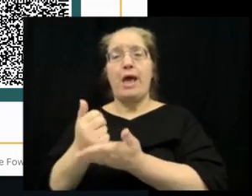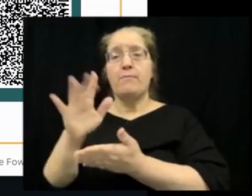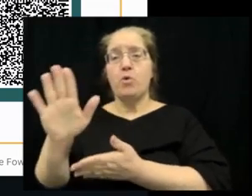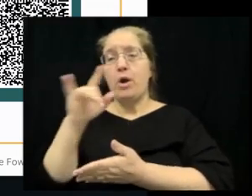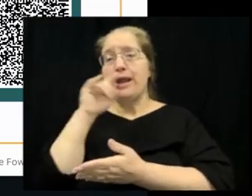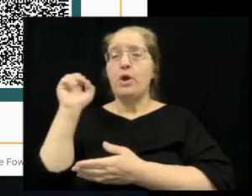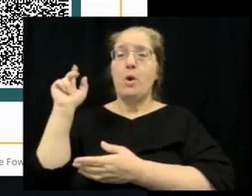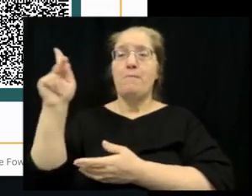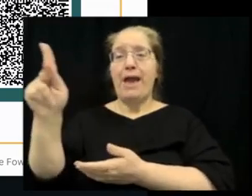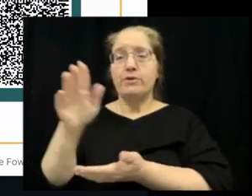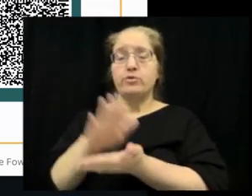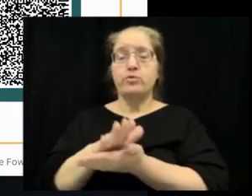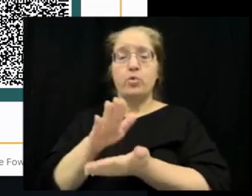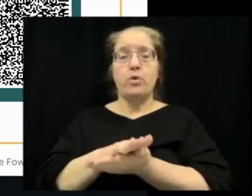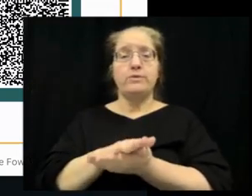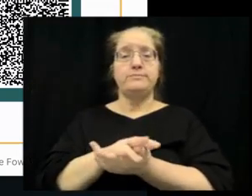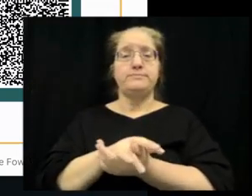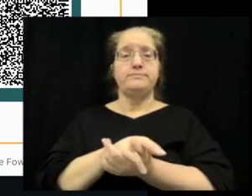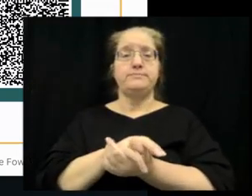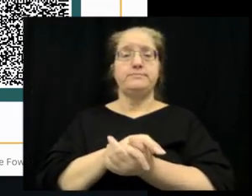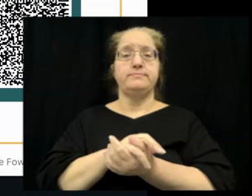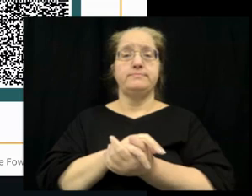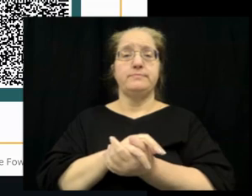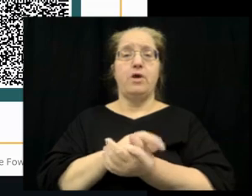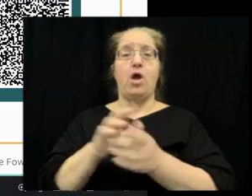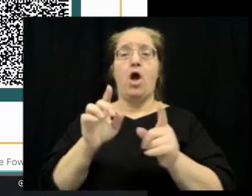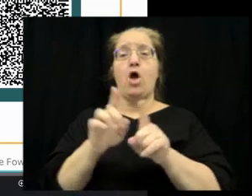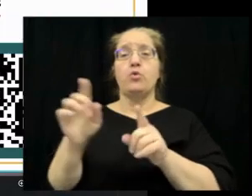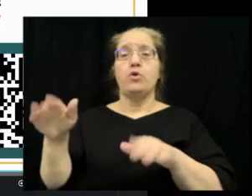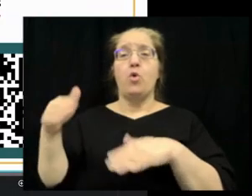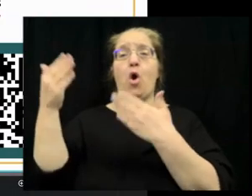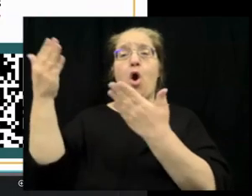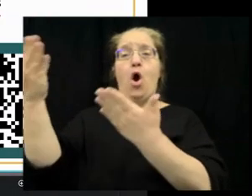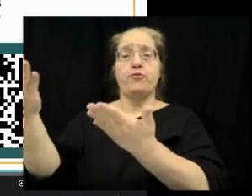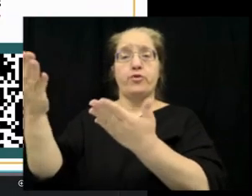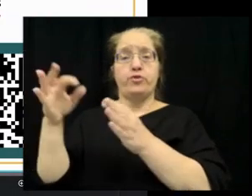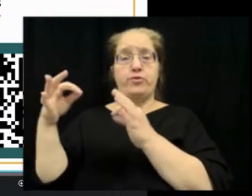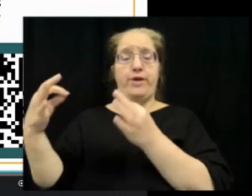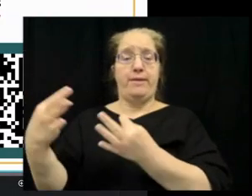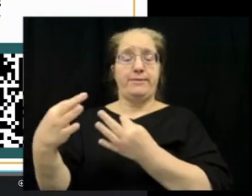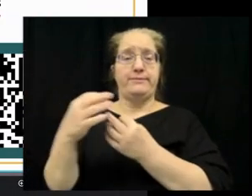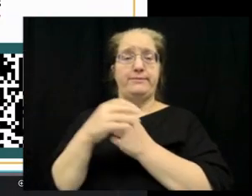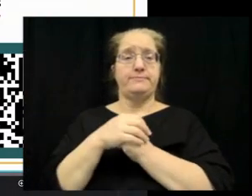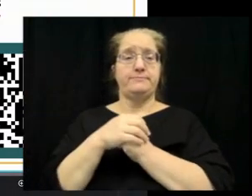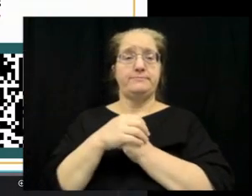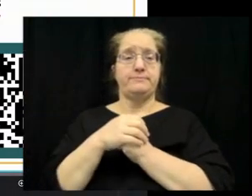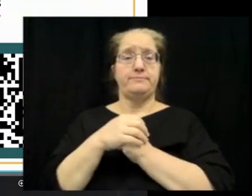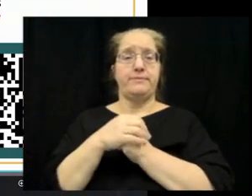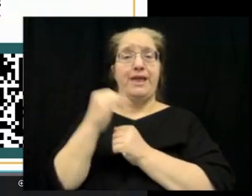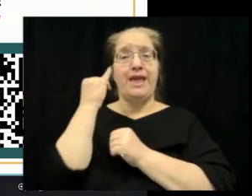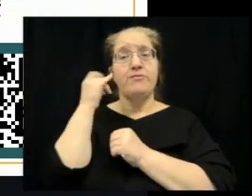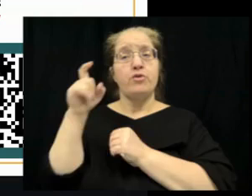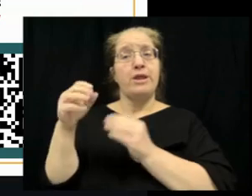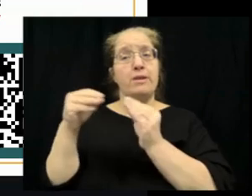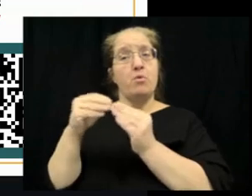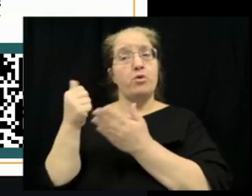to school. And also, we want to offer to families that if you're needing more